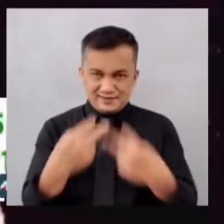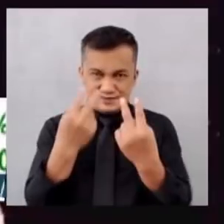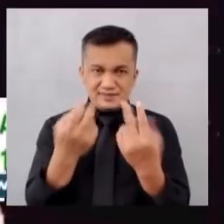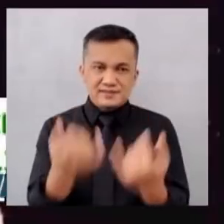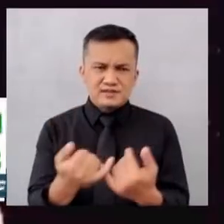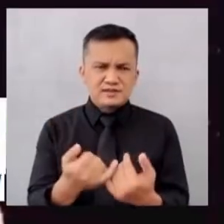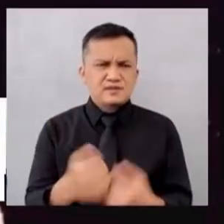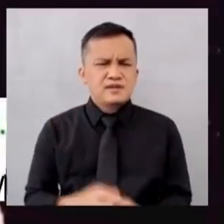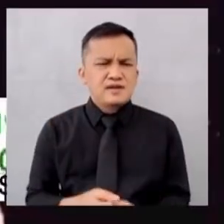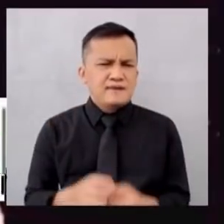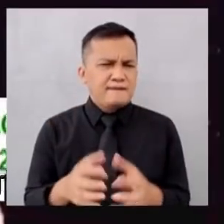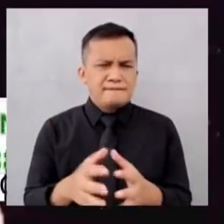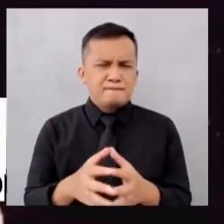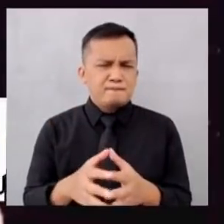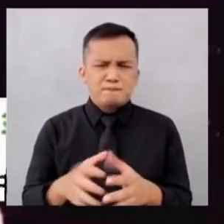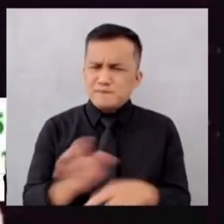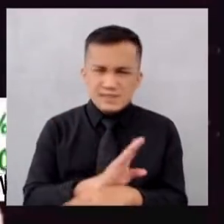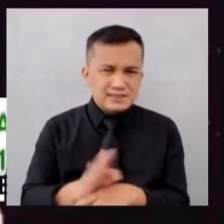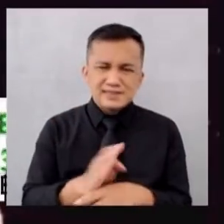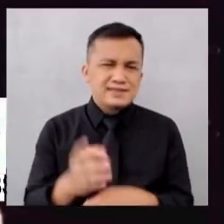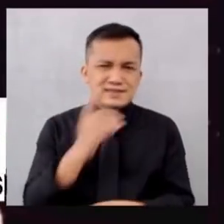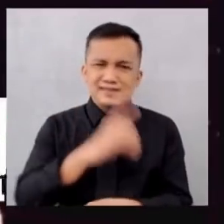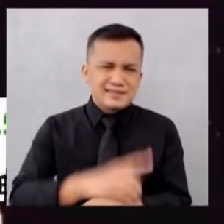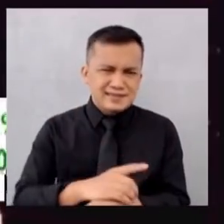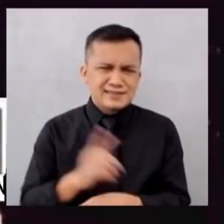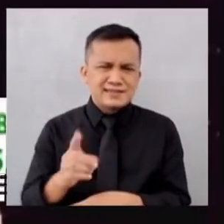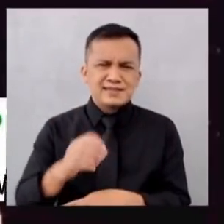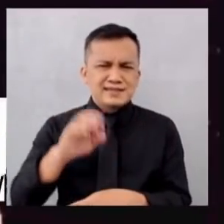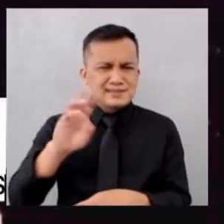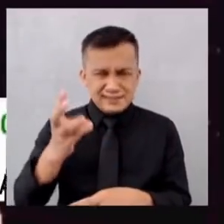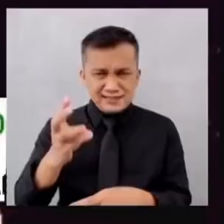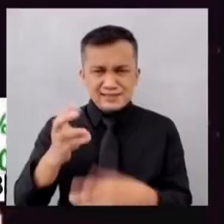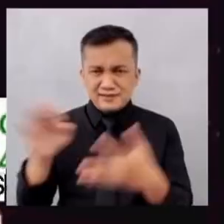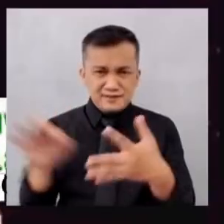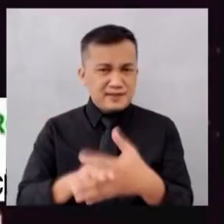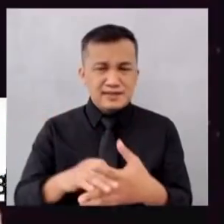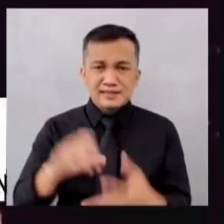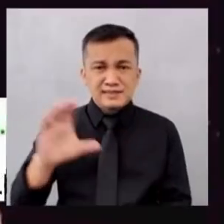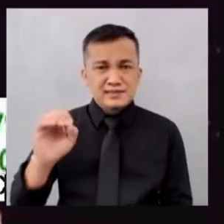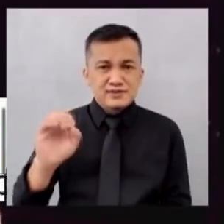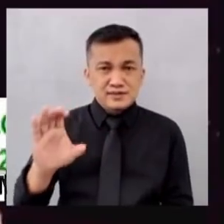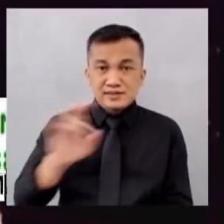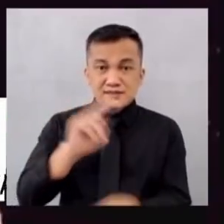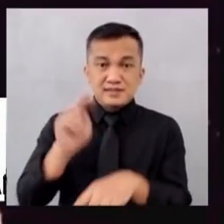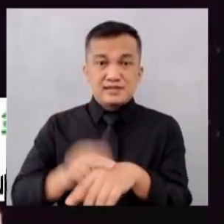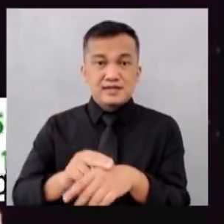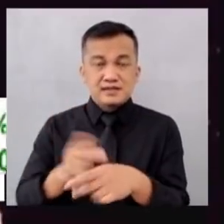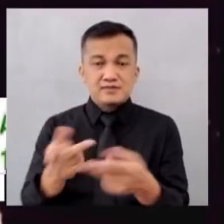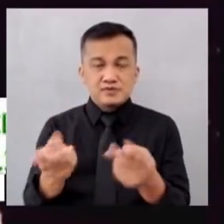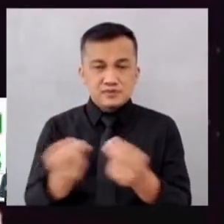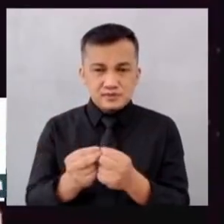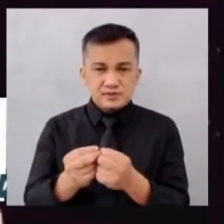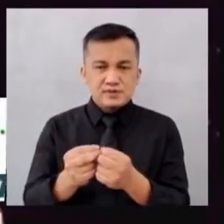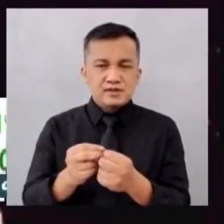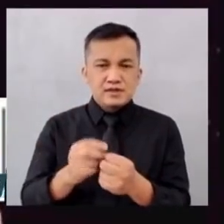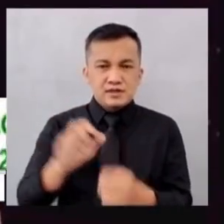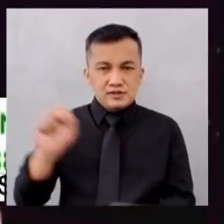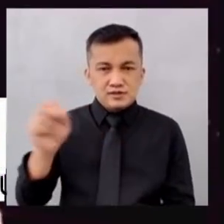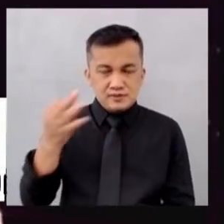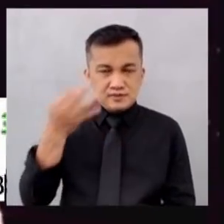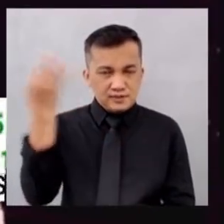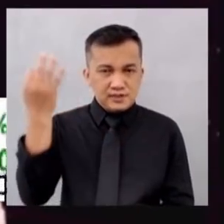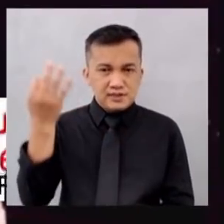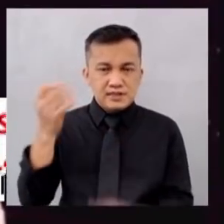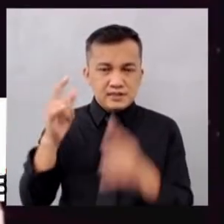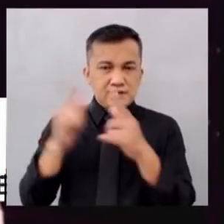It's a very busy day six of the filing of certificates of candidacy for national positions at the Sofitel tent in